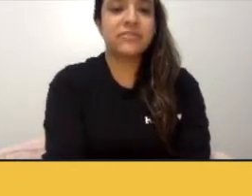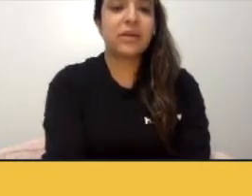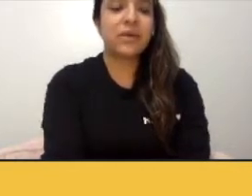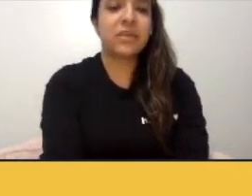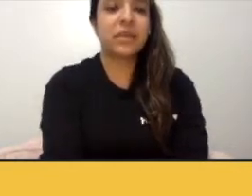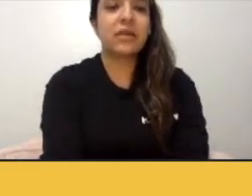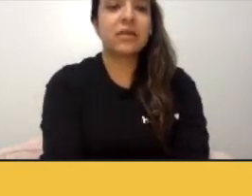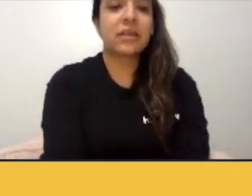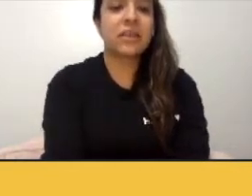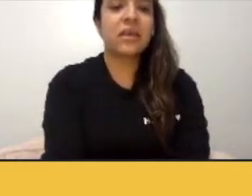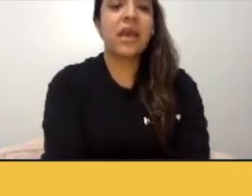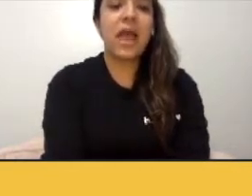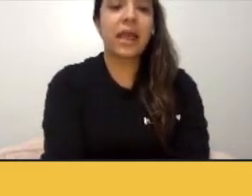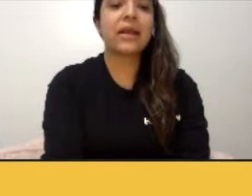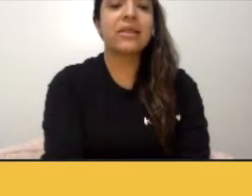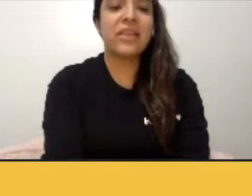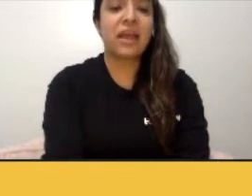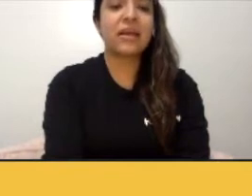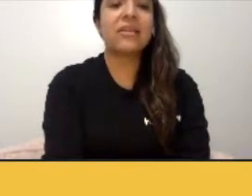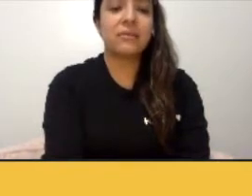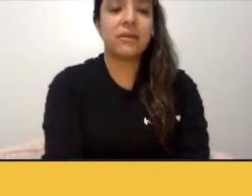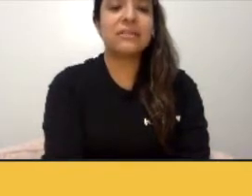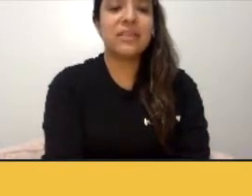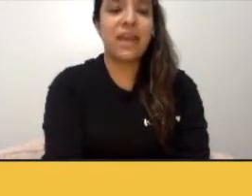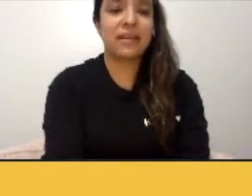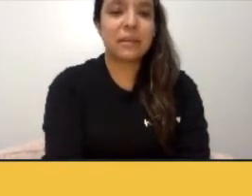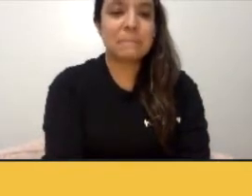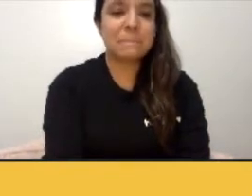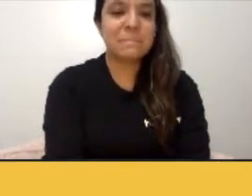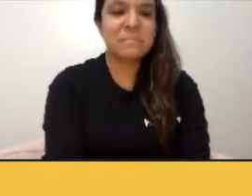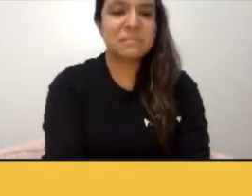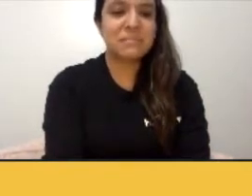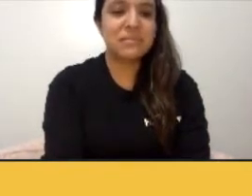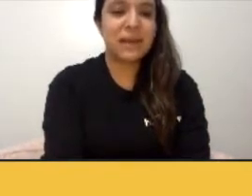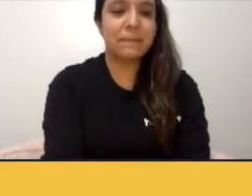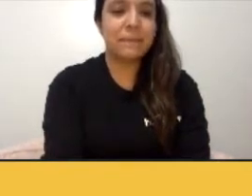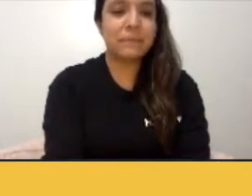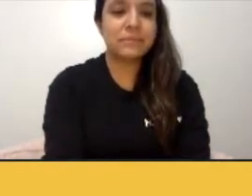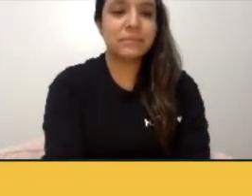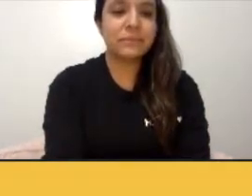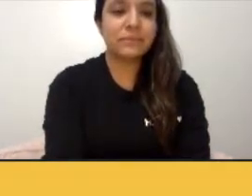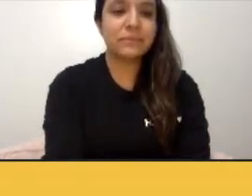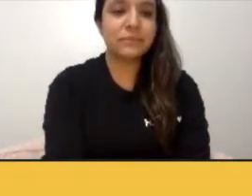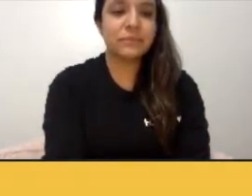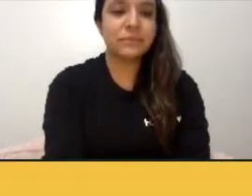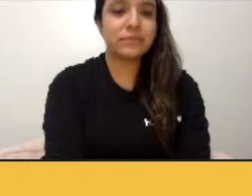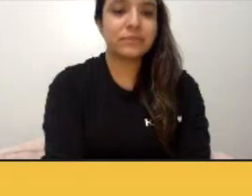Let's try it with ank, thank. The word is thank. Yeah,